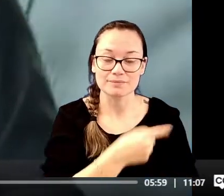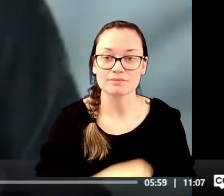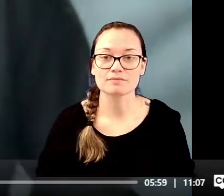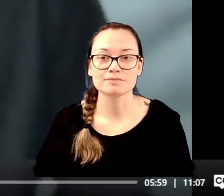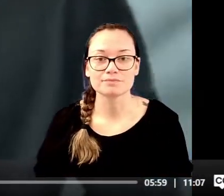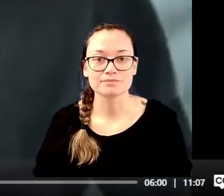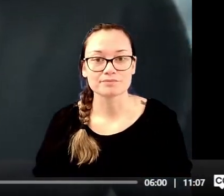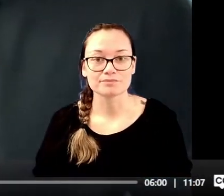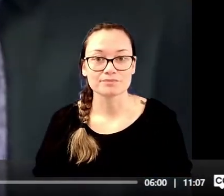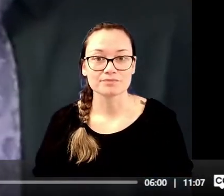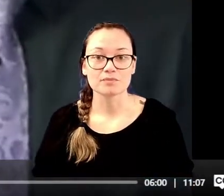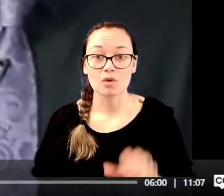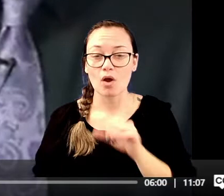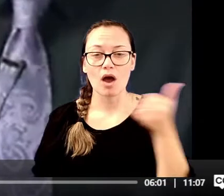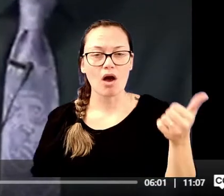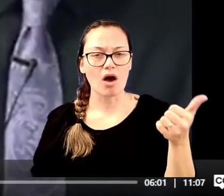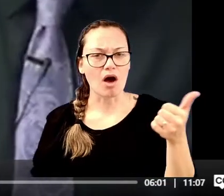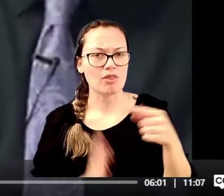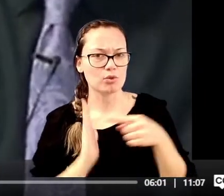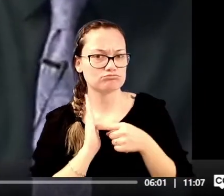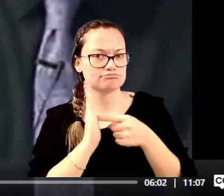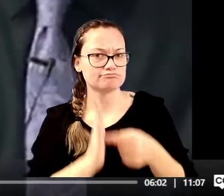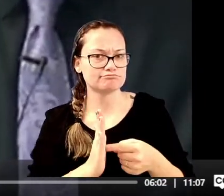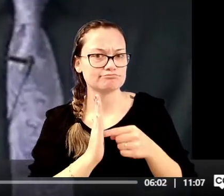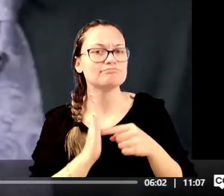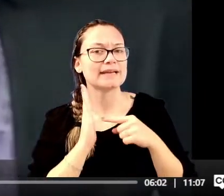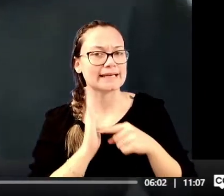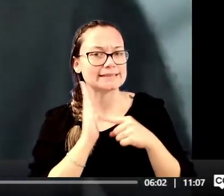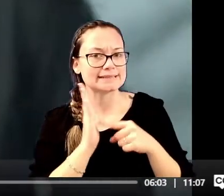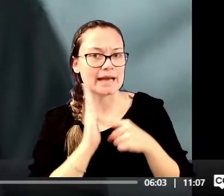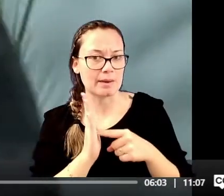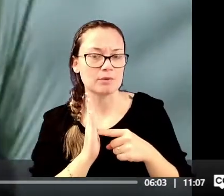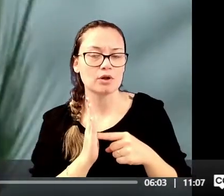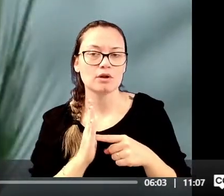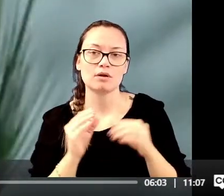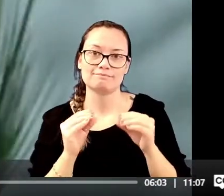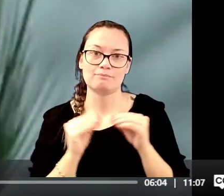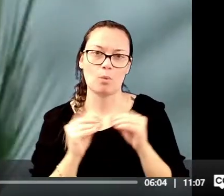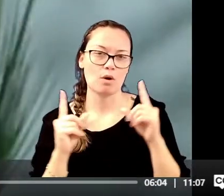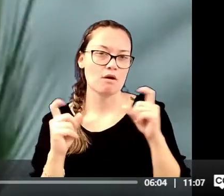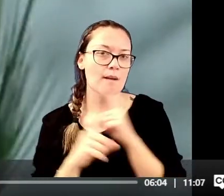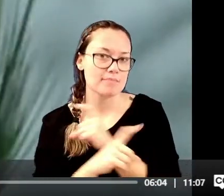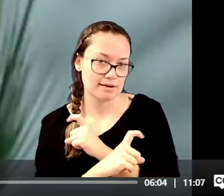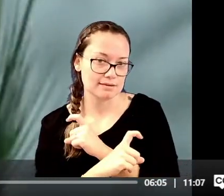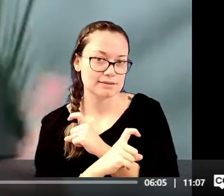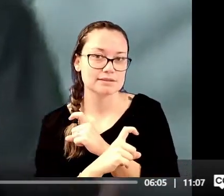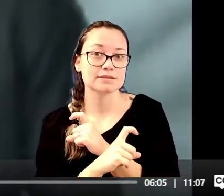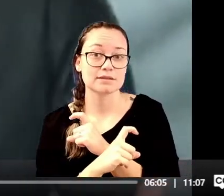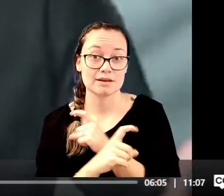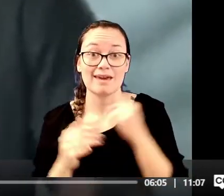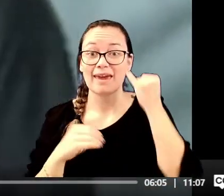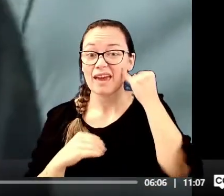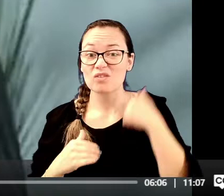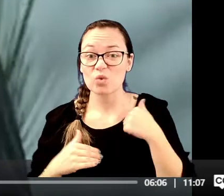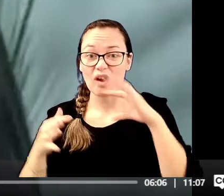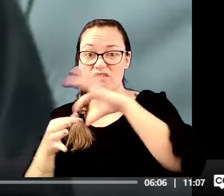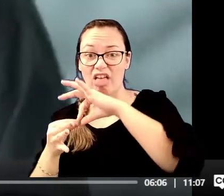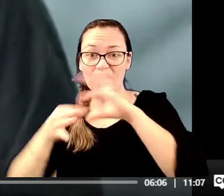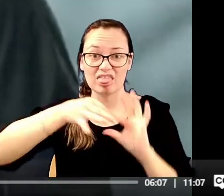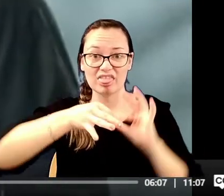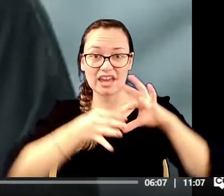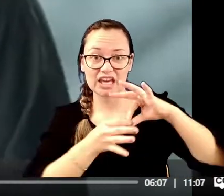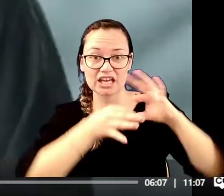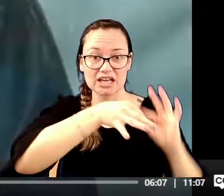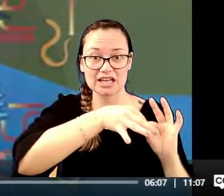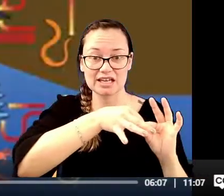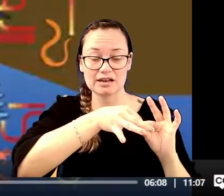can represent the flow of energy, and it's a little bit more complex than a food chain, is by linking a bunch of food chains together,